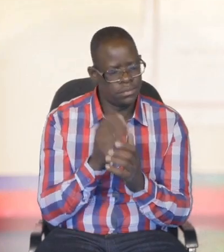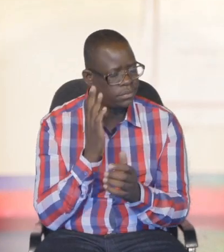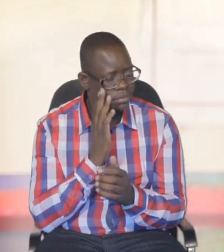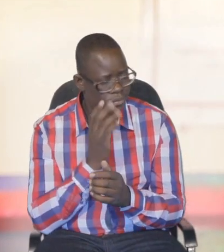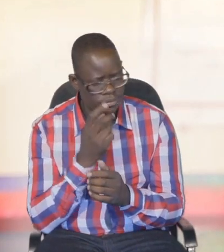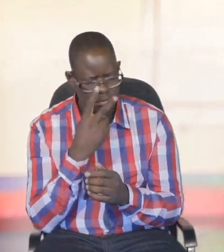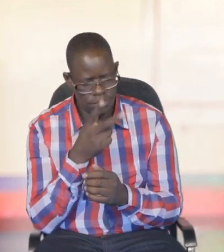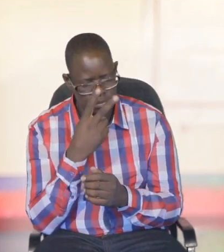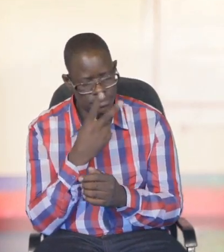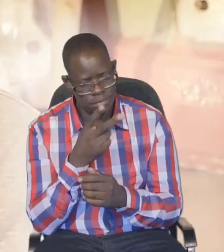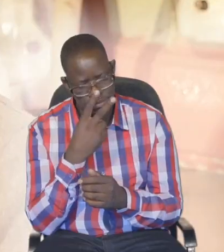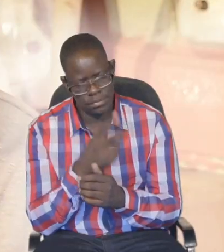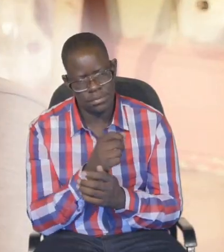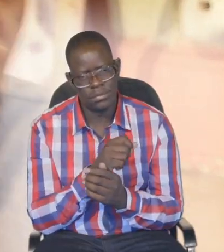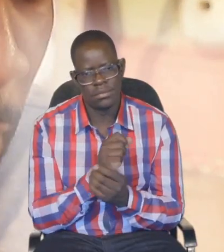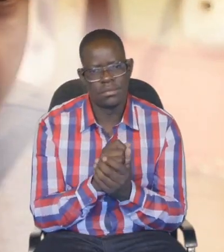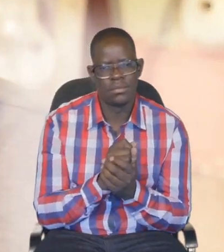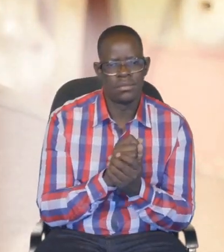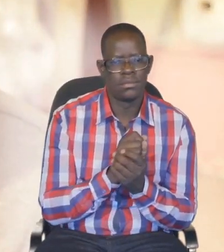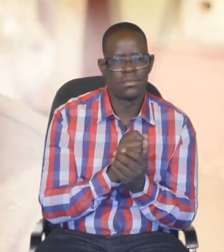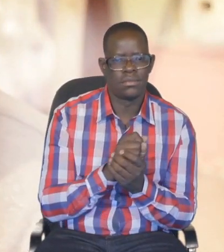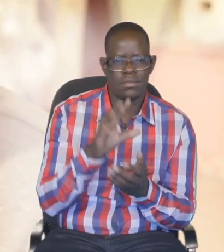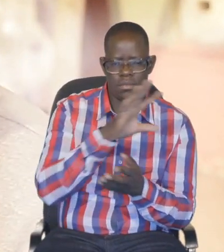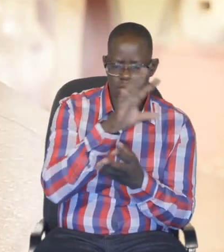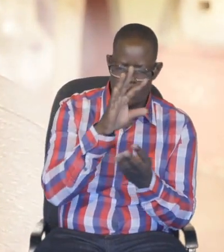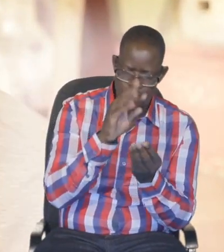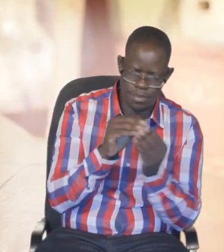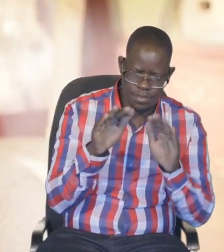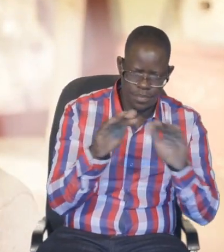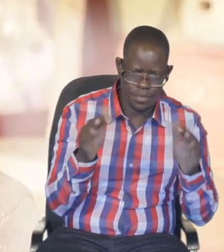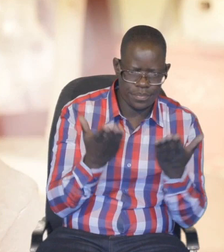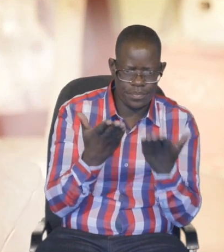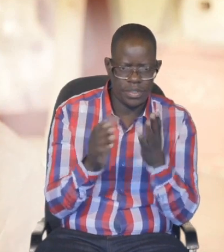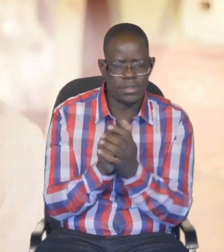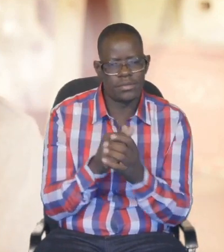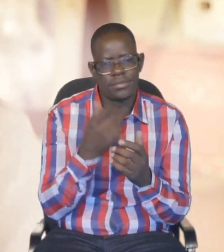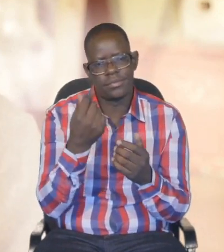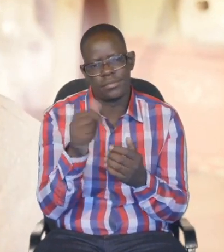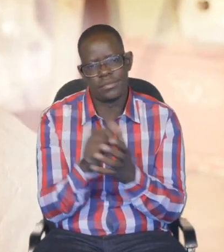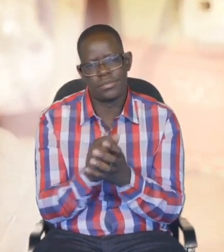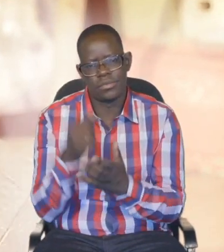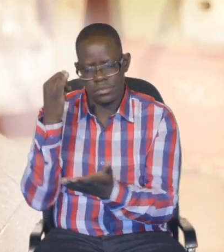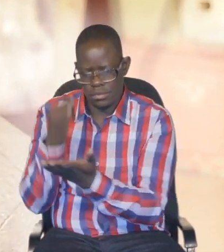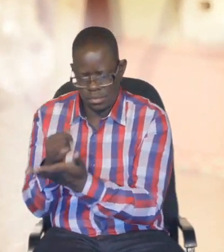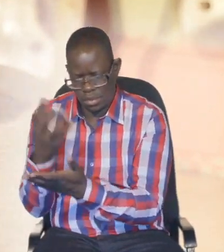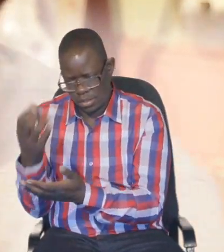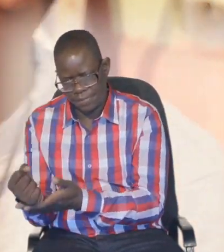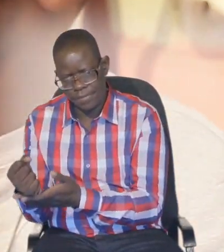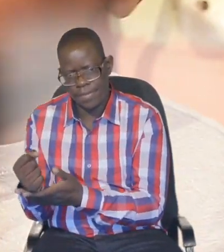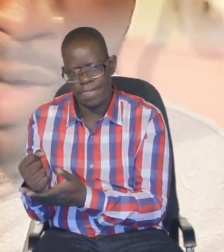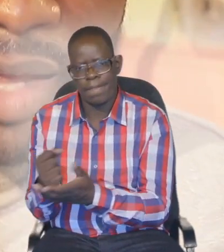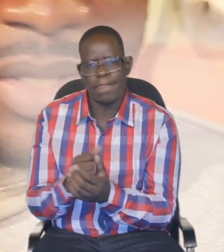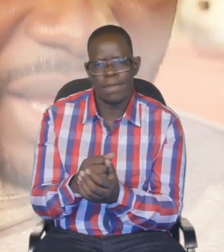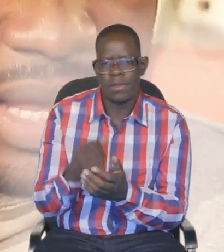I see. And then we balance the account to give us the amount that the debtors owes you. And in this